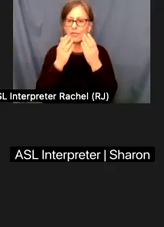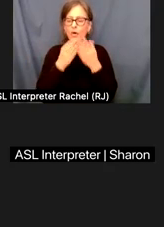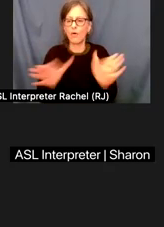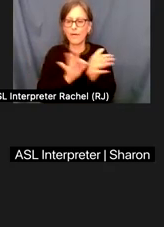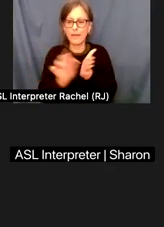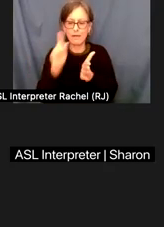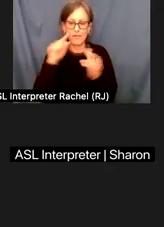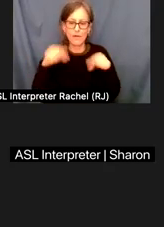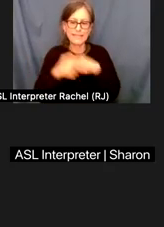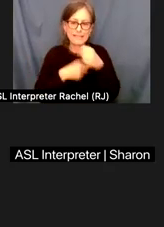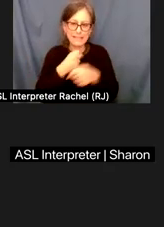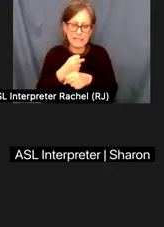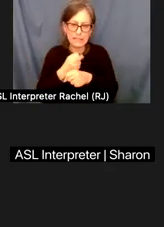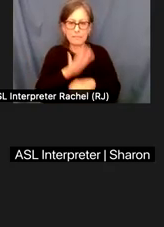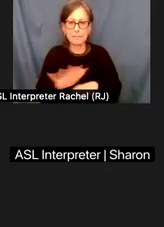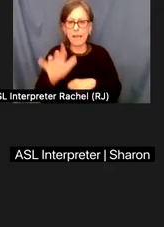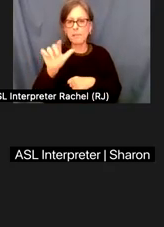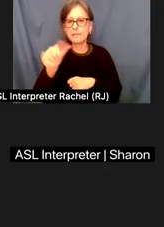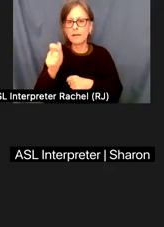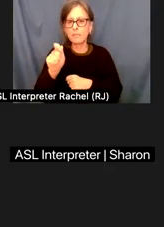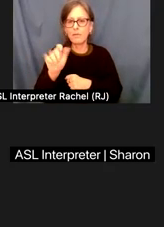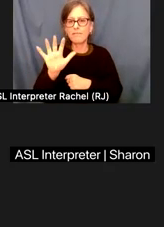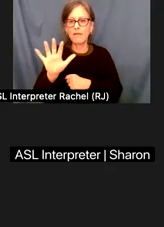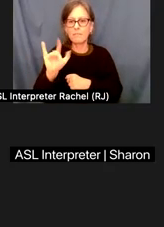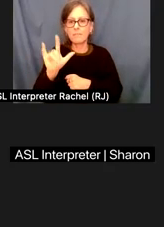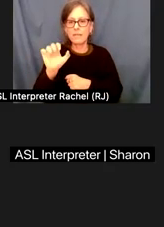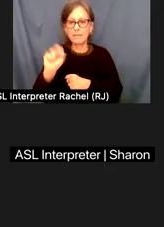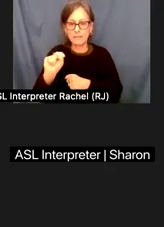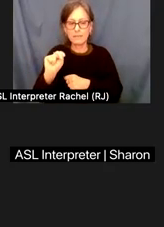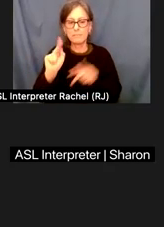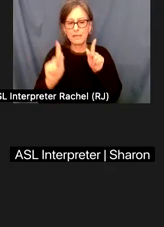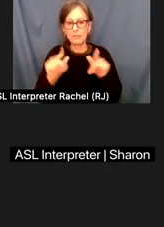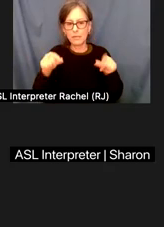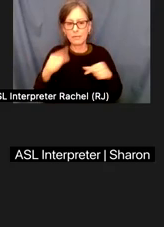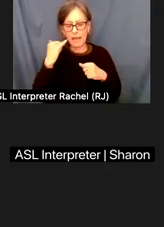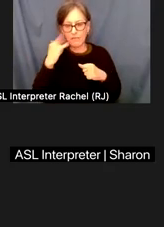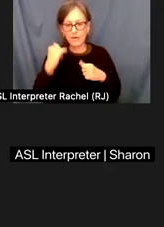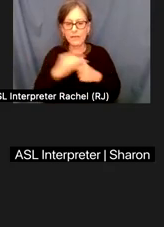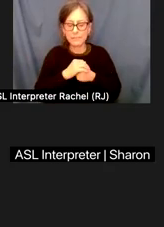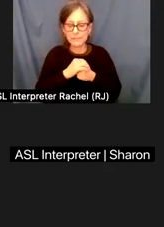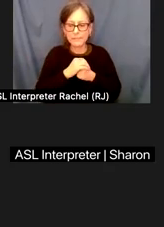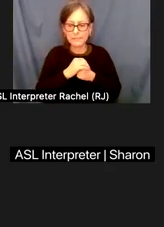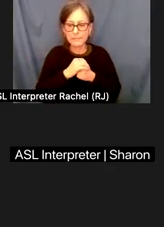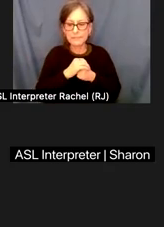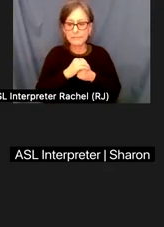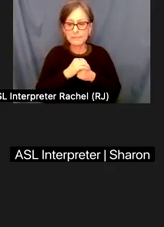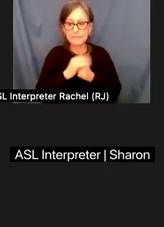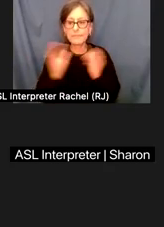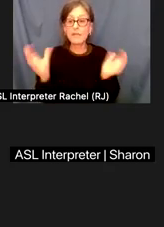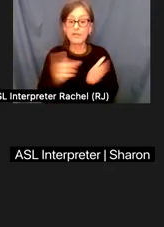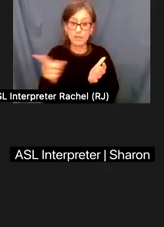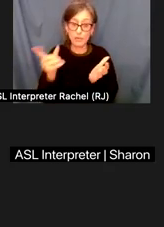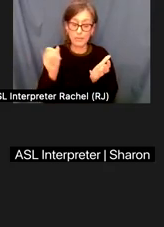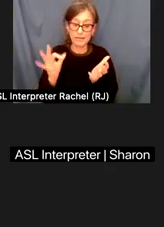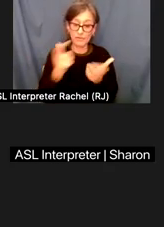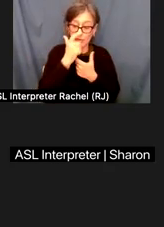year, about 10.5 million Californians. I do want to encourage you, if you're interested